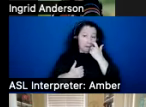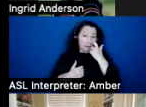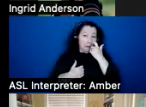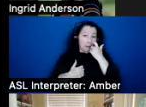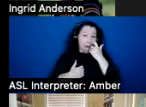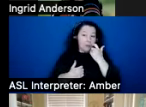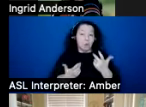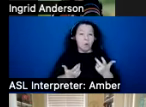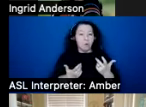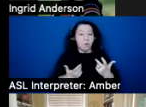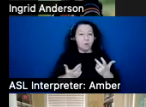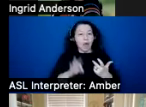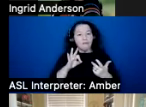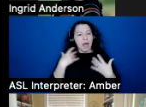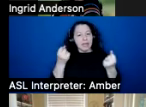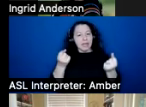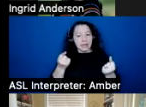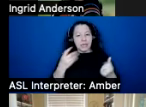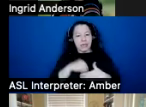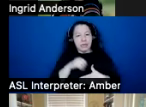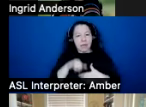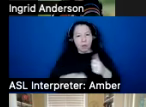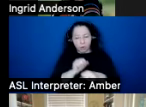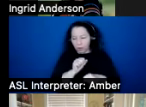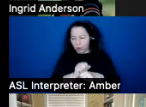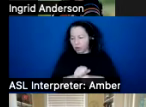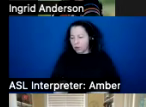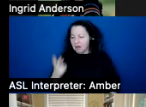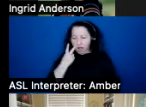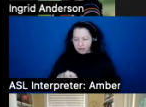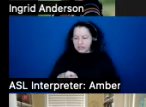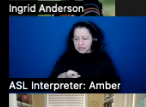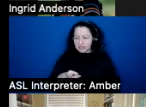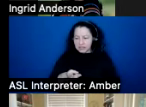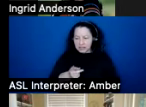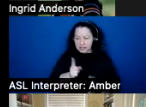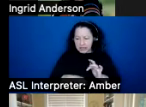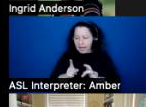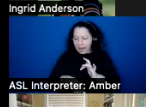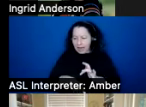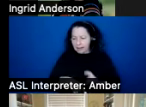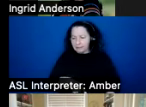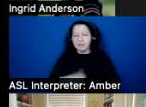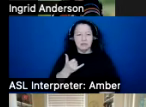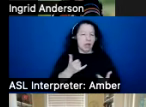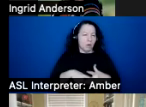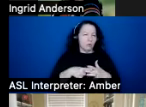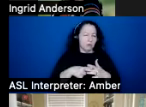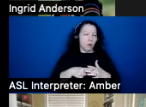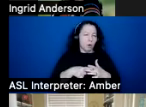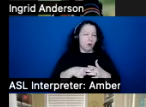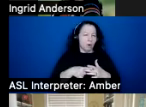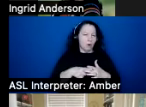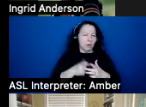I find healing in that, and I've seen where the gaps are now that I started working in my